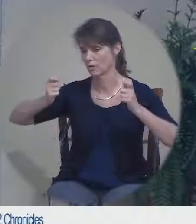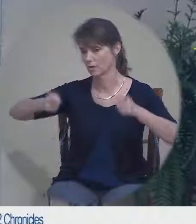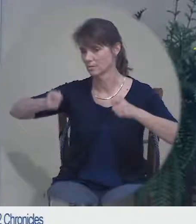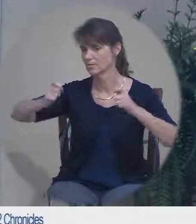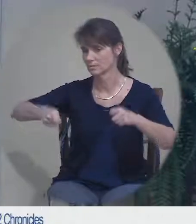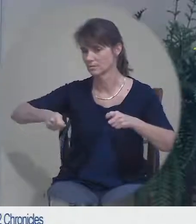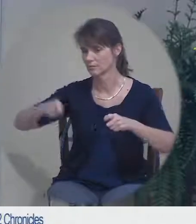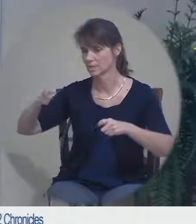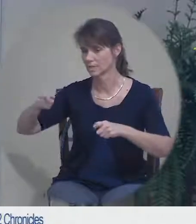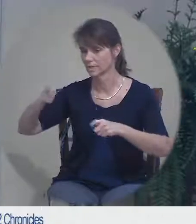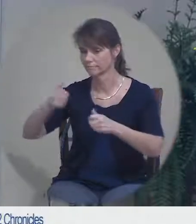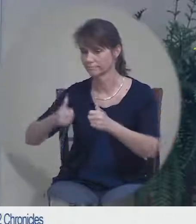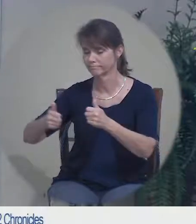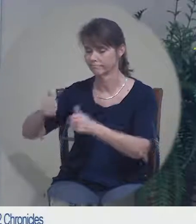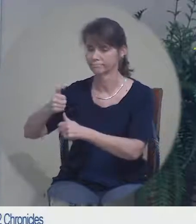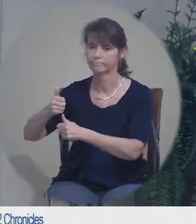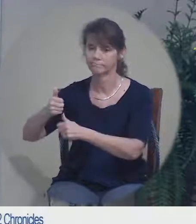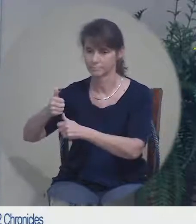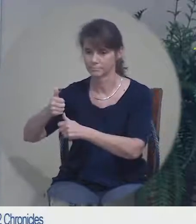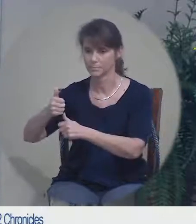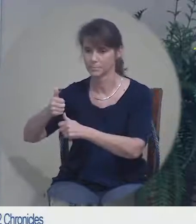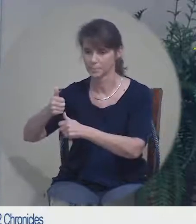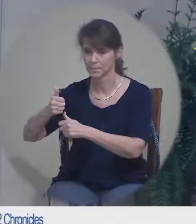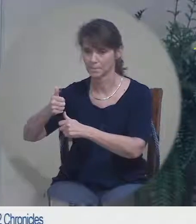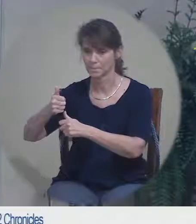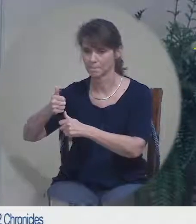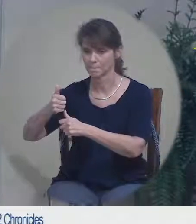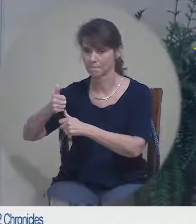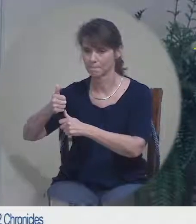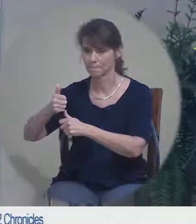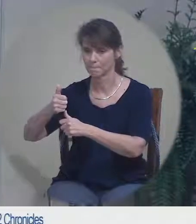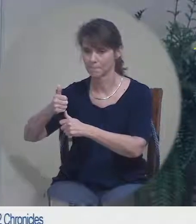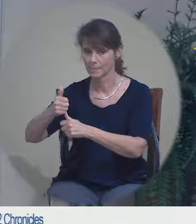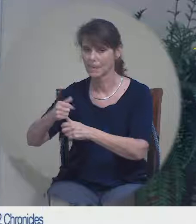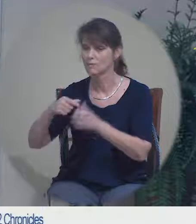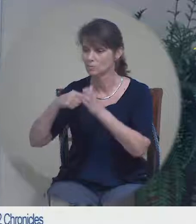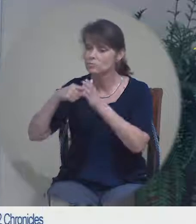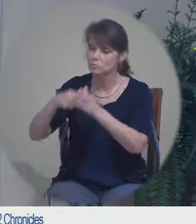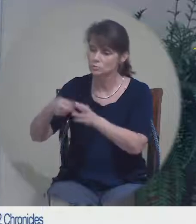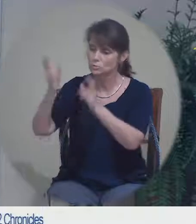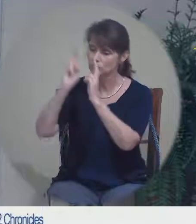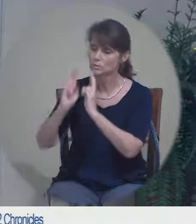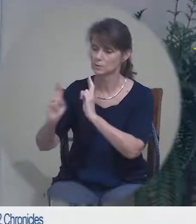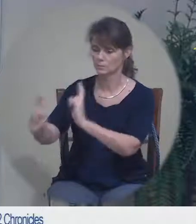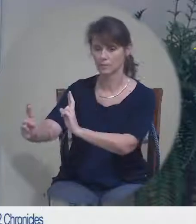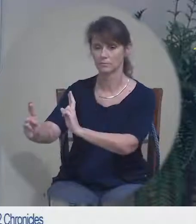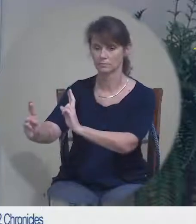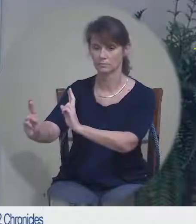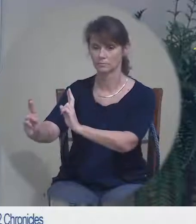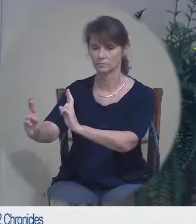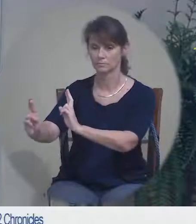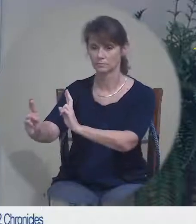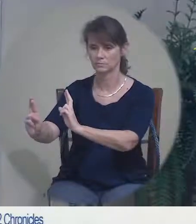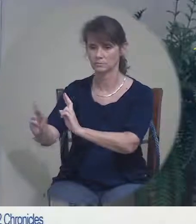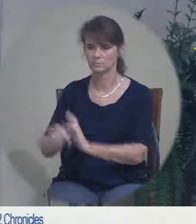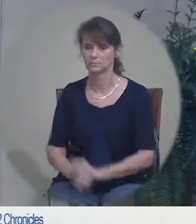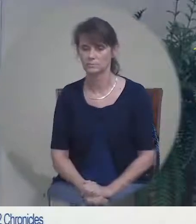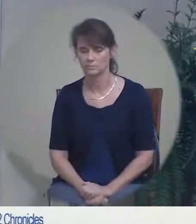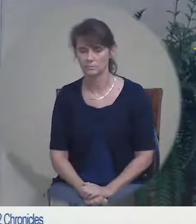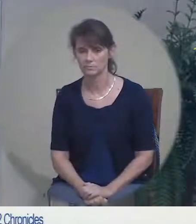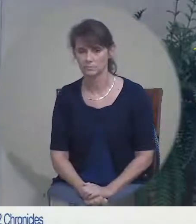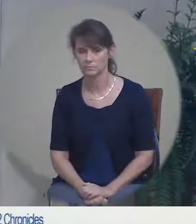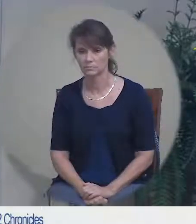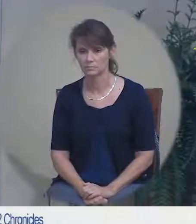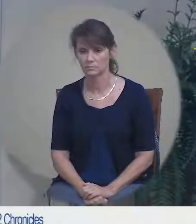of, this juxtaposition of these two almost opposite or contrasting ideas. But then we have